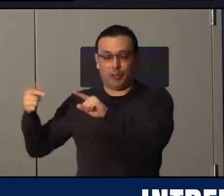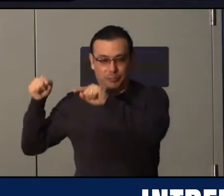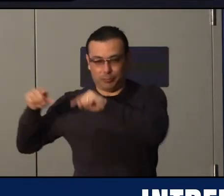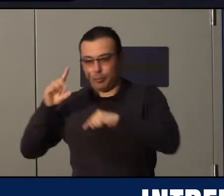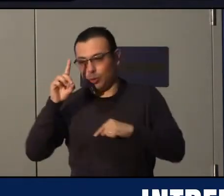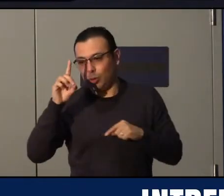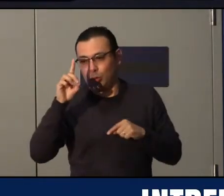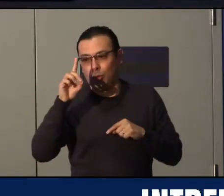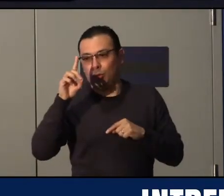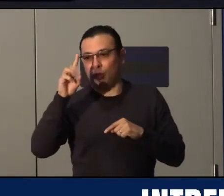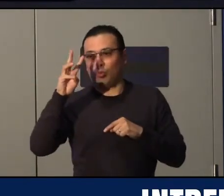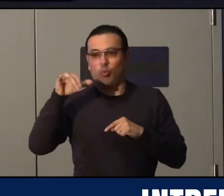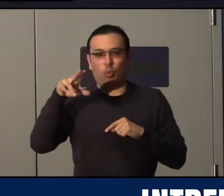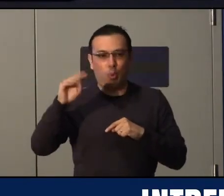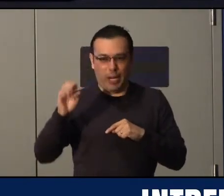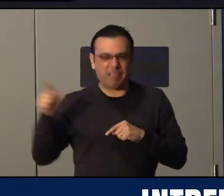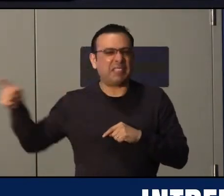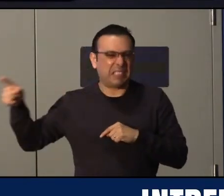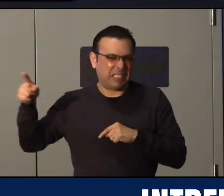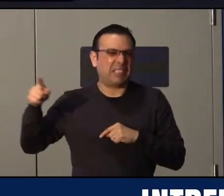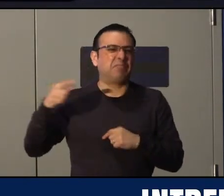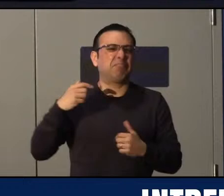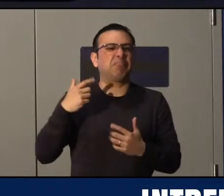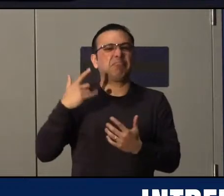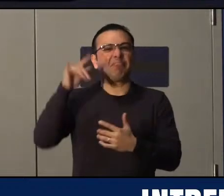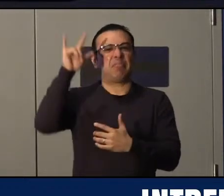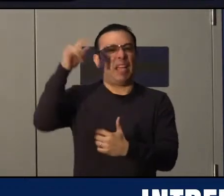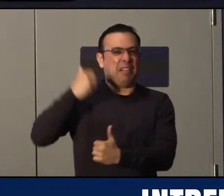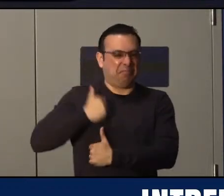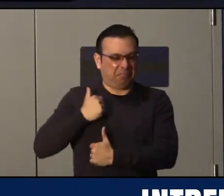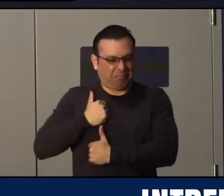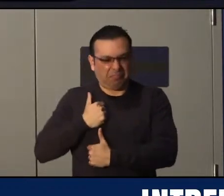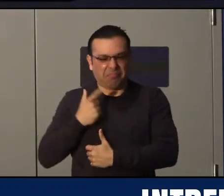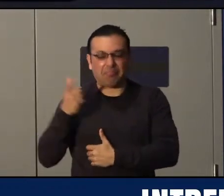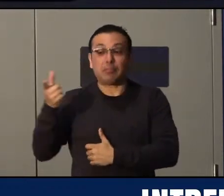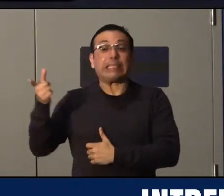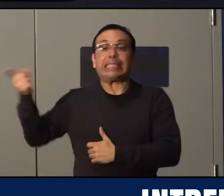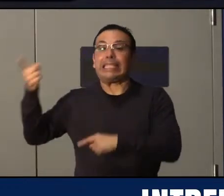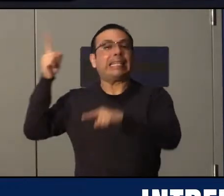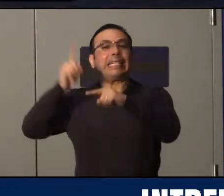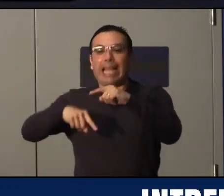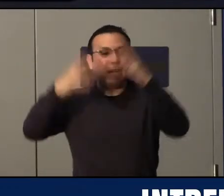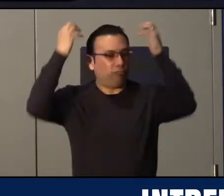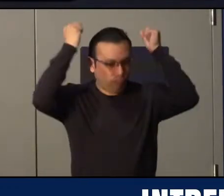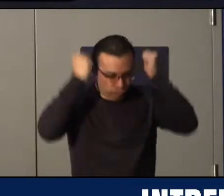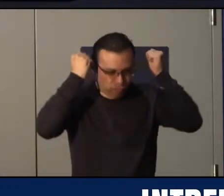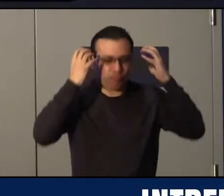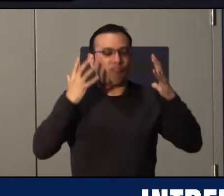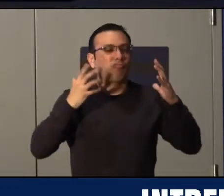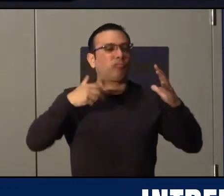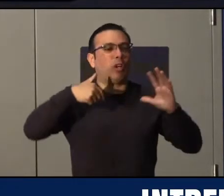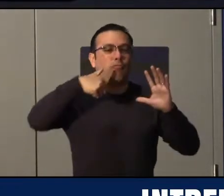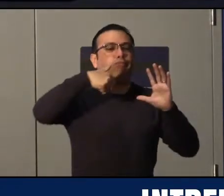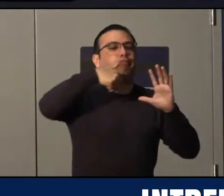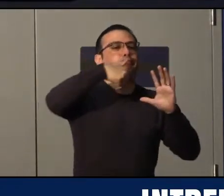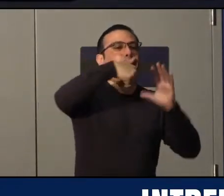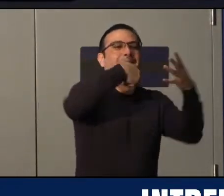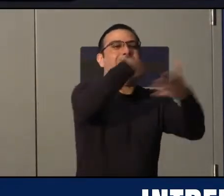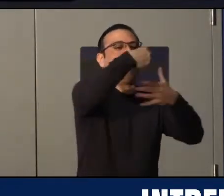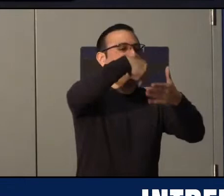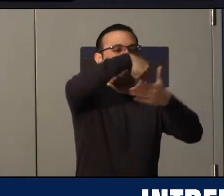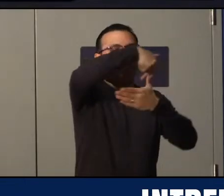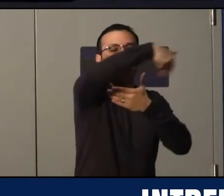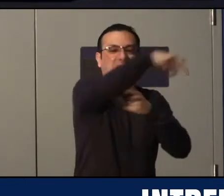He's an Air Force pilot, and he wasn't going to get a chance to spacewalk because he was busy flying a spaceship and all that. So he said to me, he goes, and we were very good